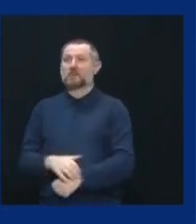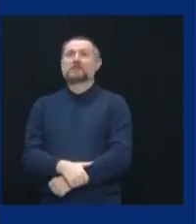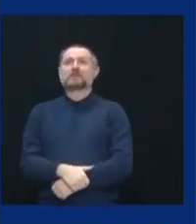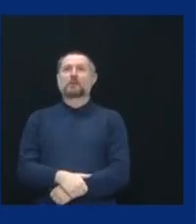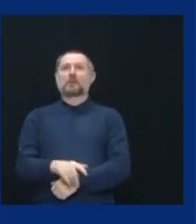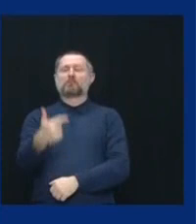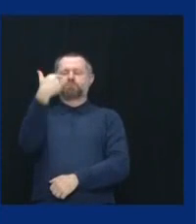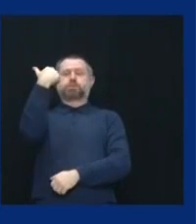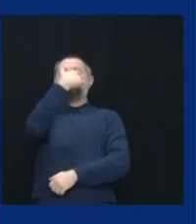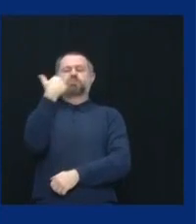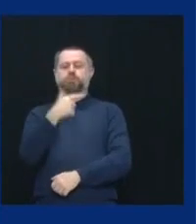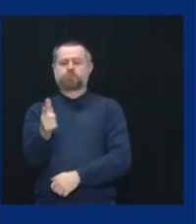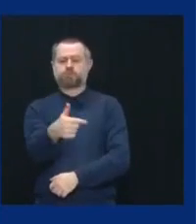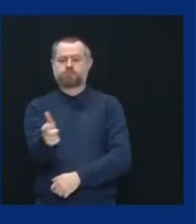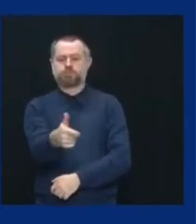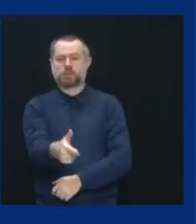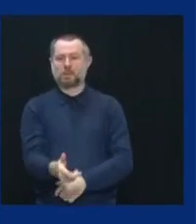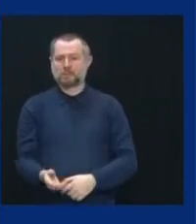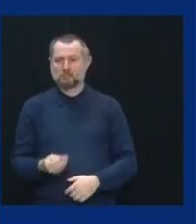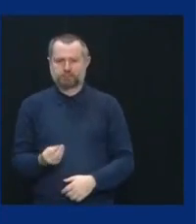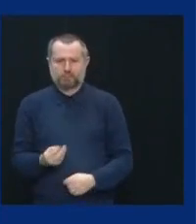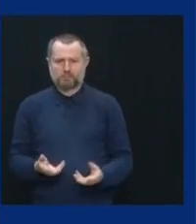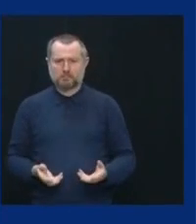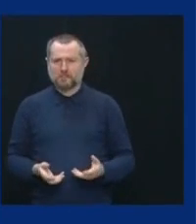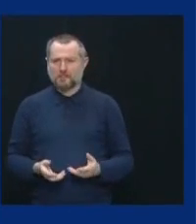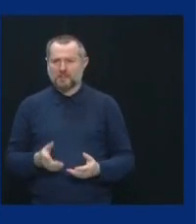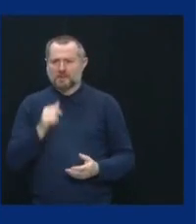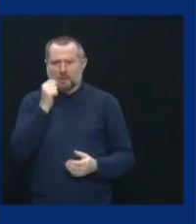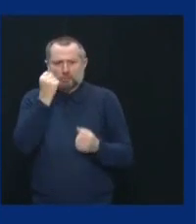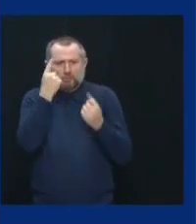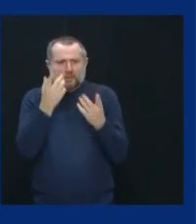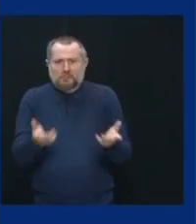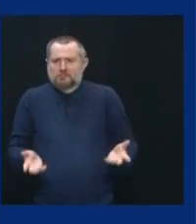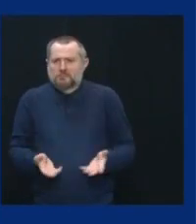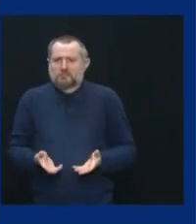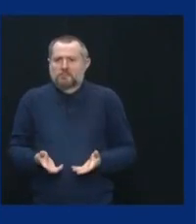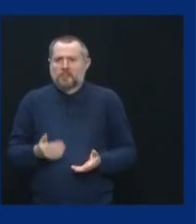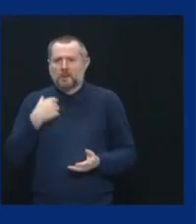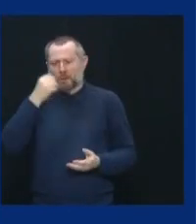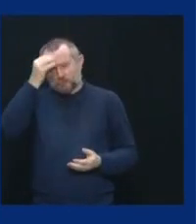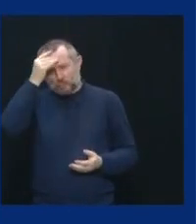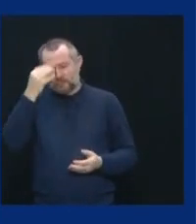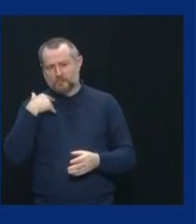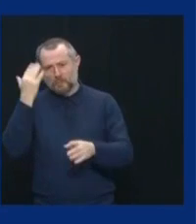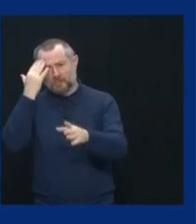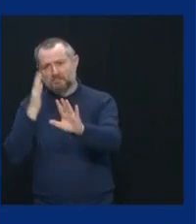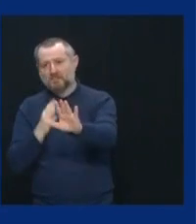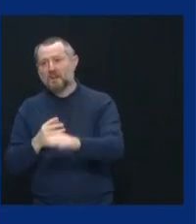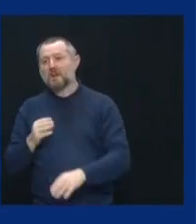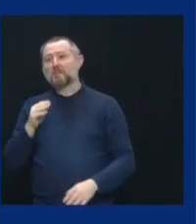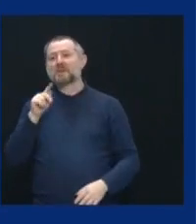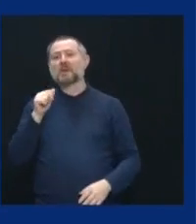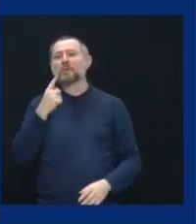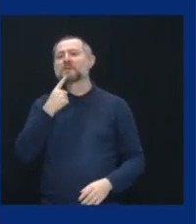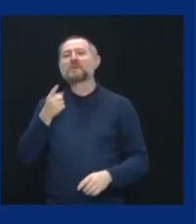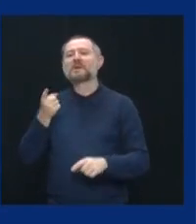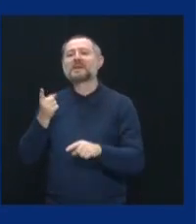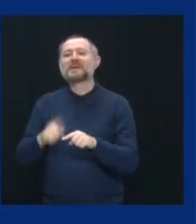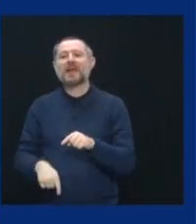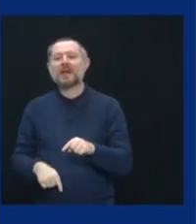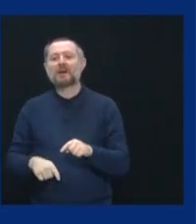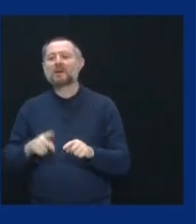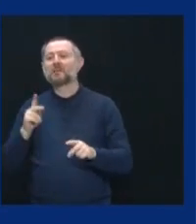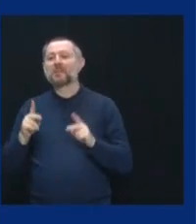and they're going to spray that on me? So I don't get it. But I know your theory. The MTA says you can't send people with